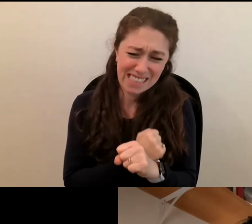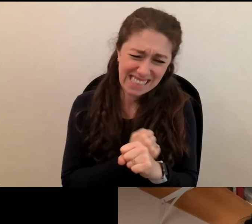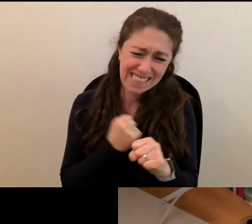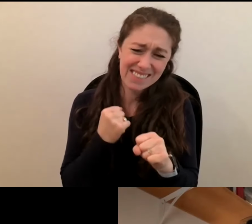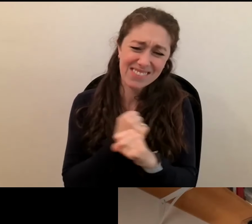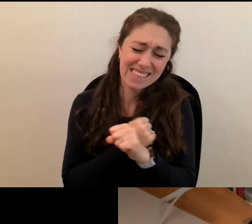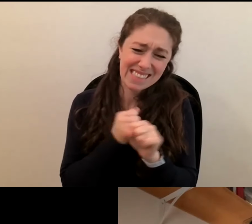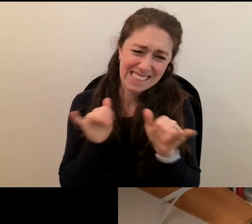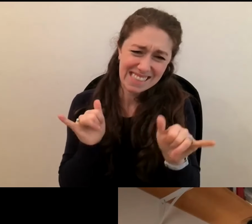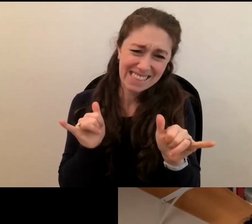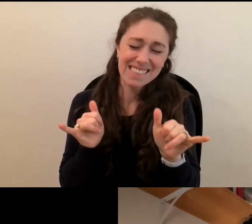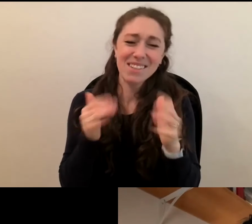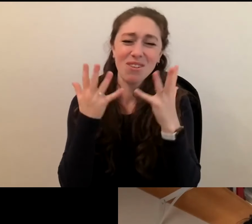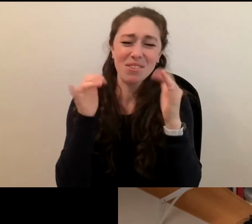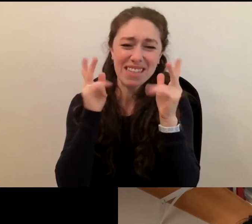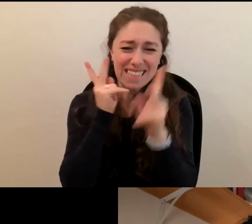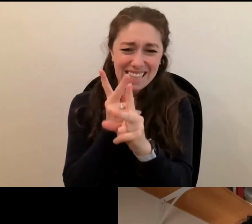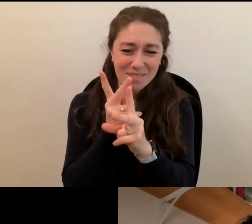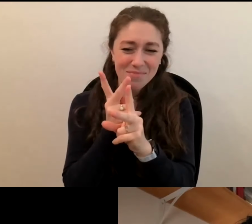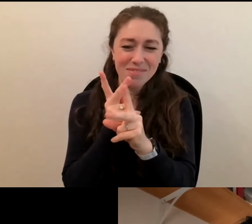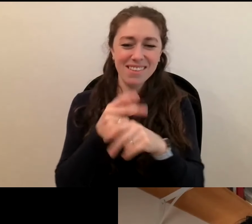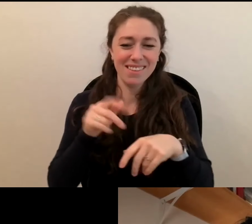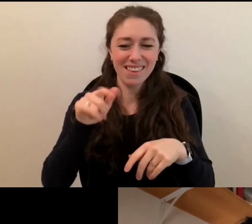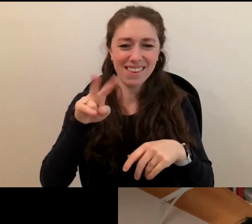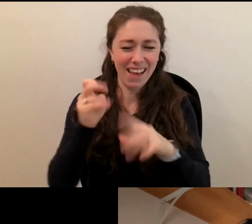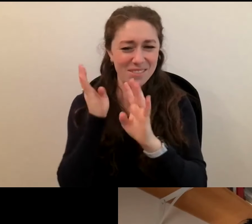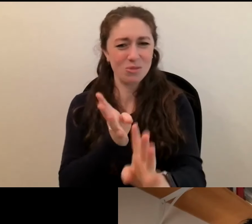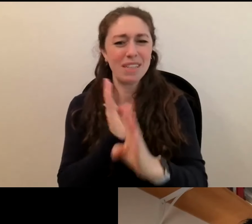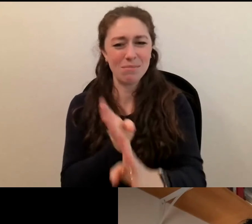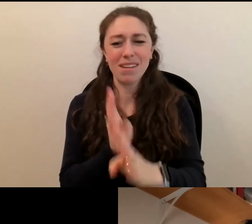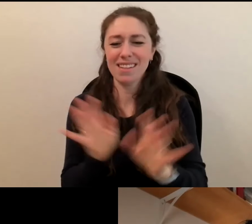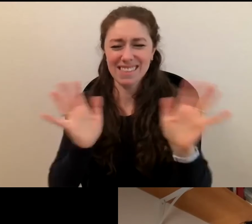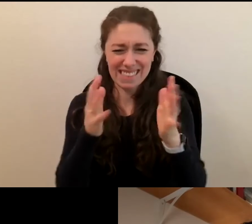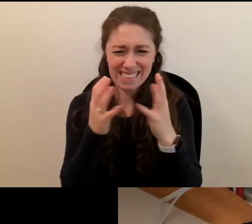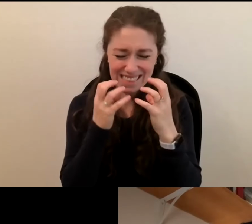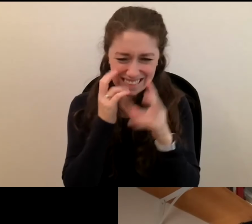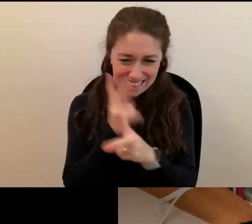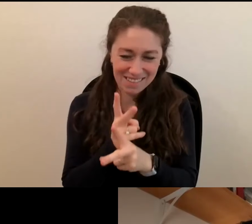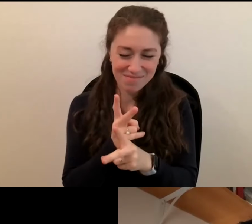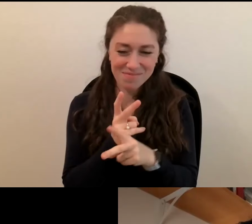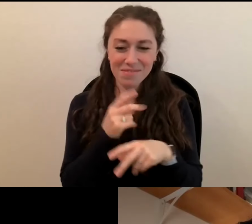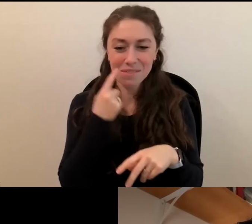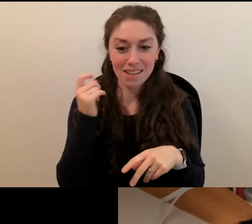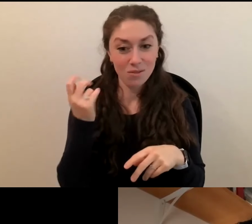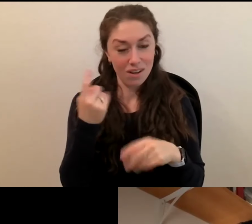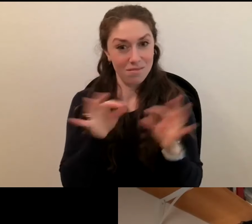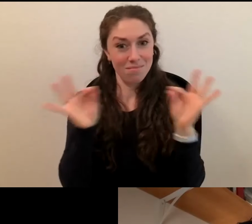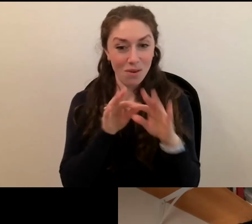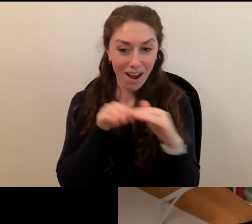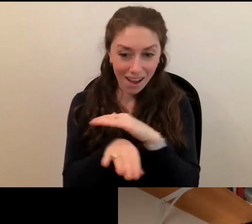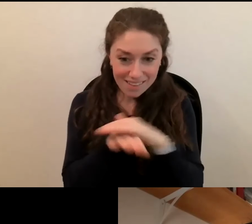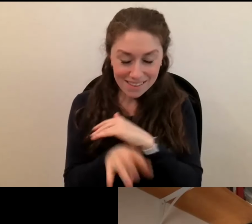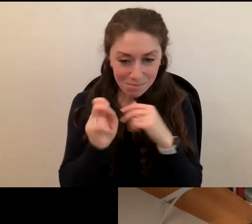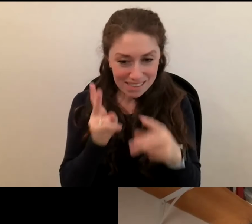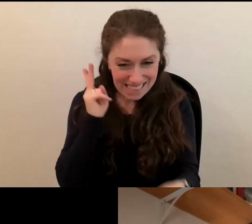the live streaming and the virtual components of Getting Real at the conference because, I mean, one of our themes is access. We have to preserve